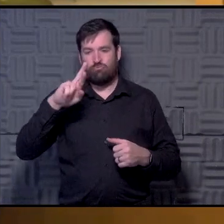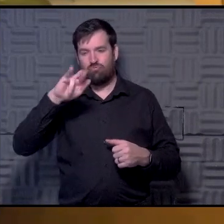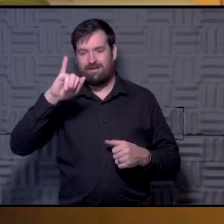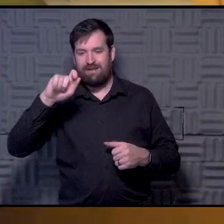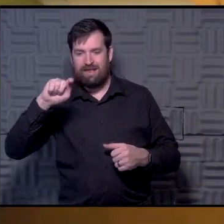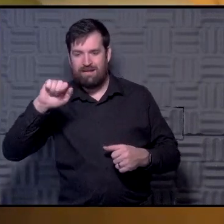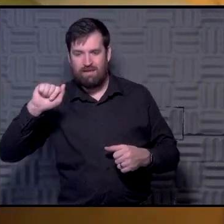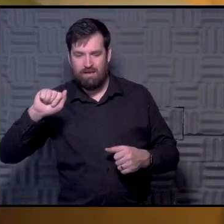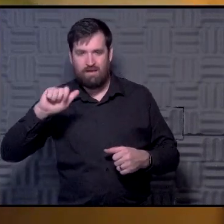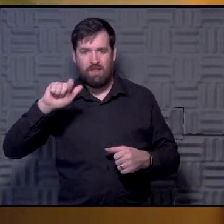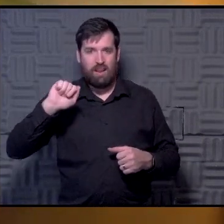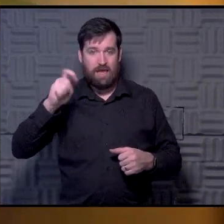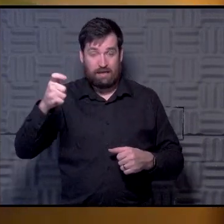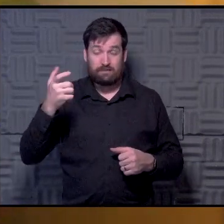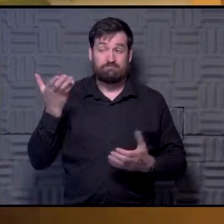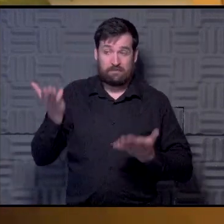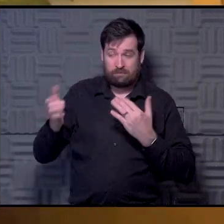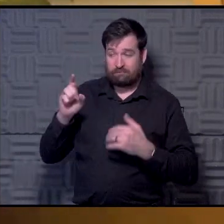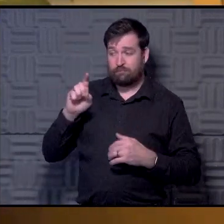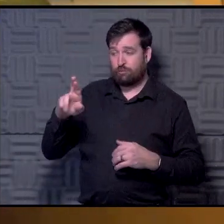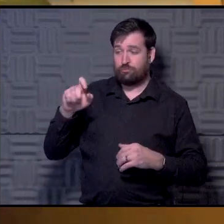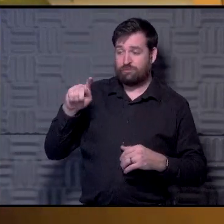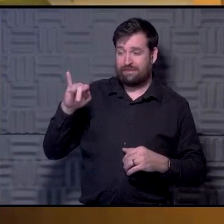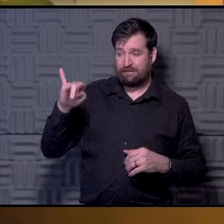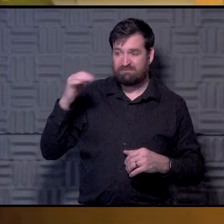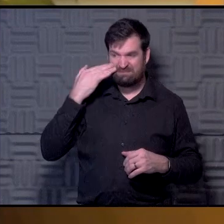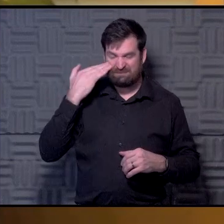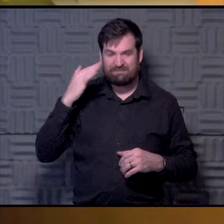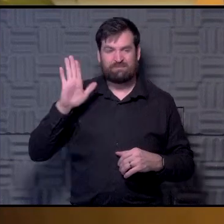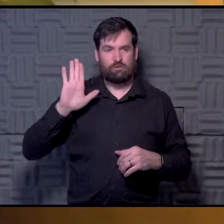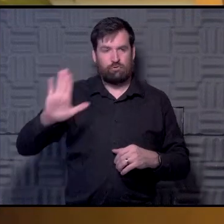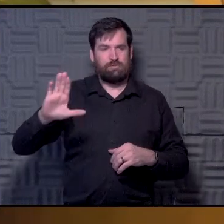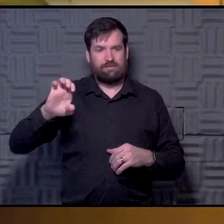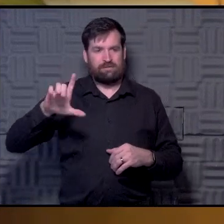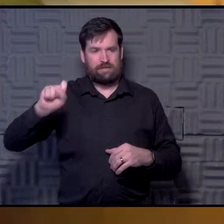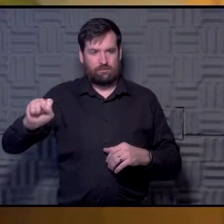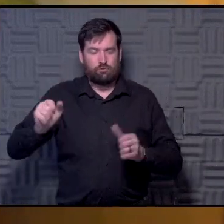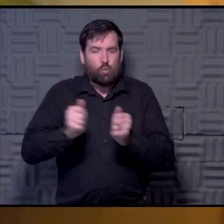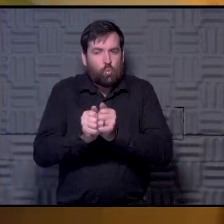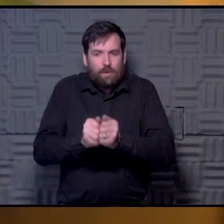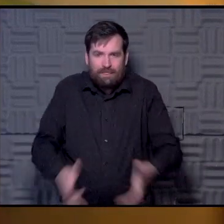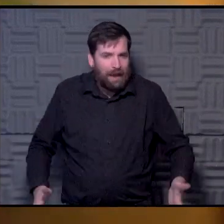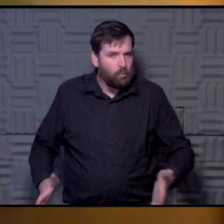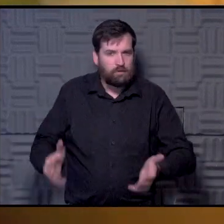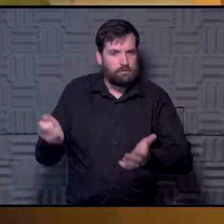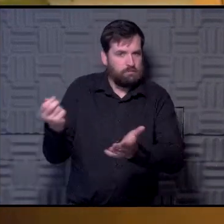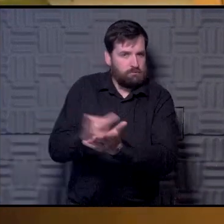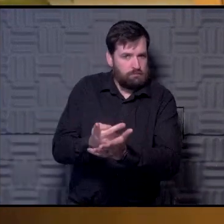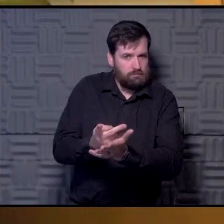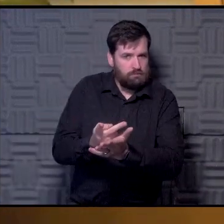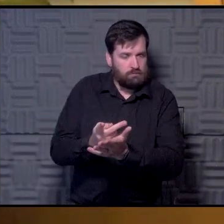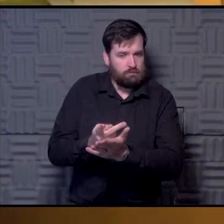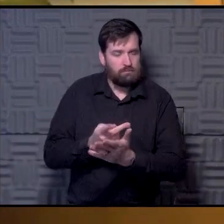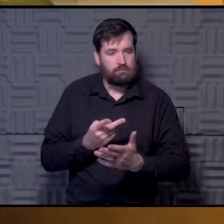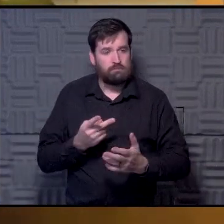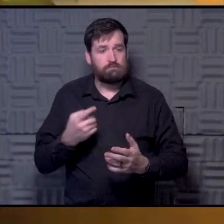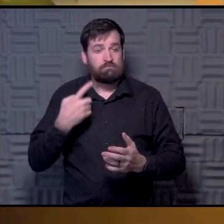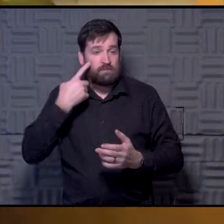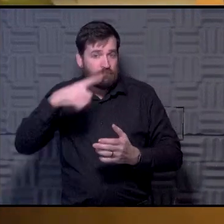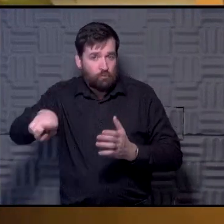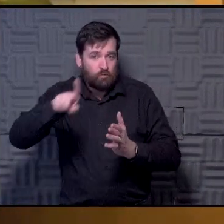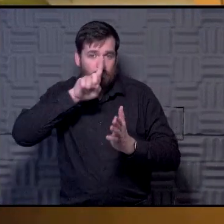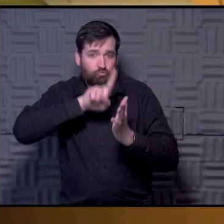who, as you may know, Dr. Stites, whose cells were used without informed consent and to